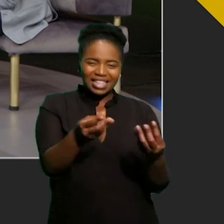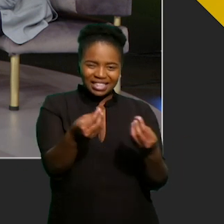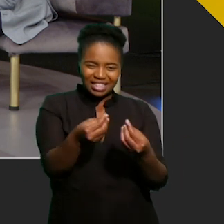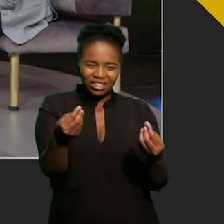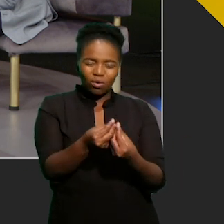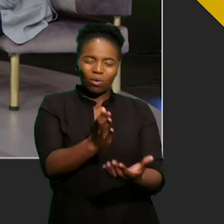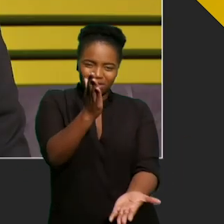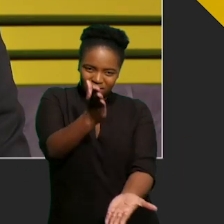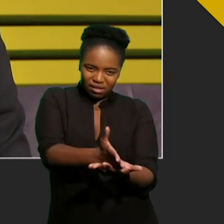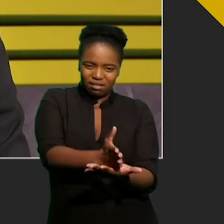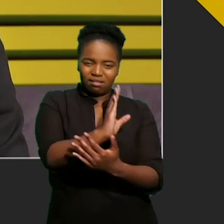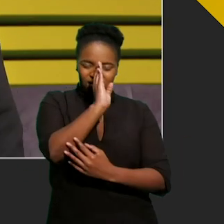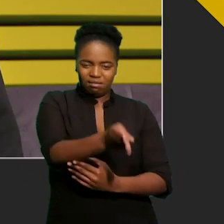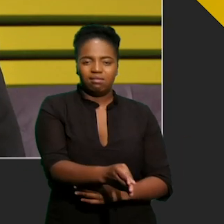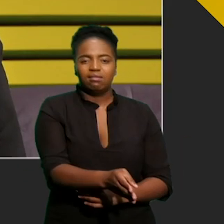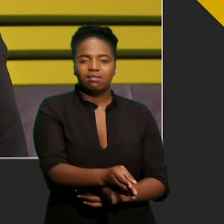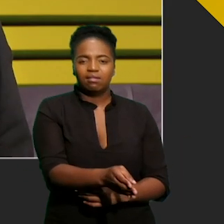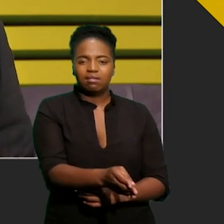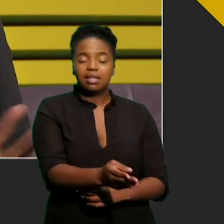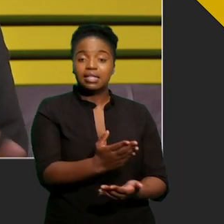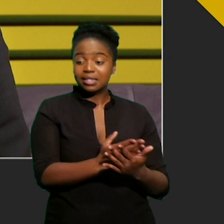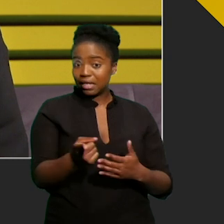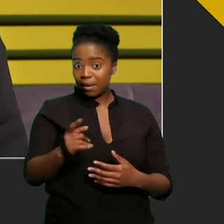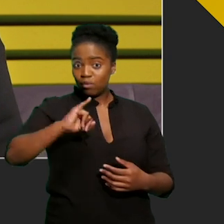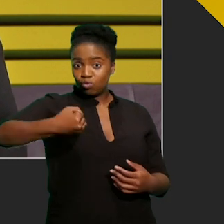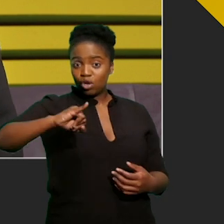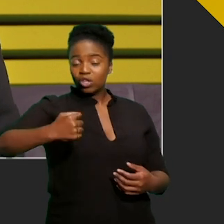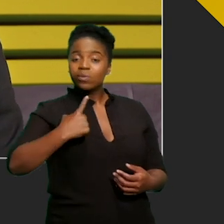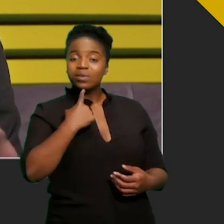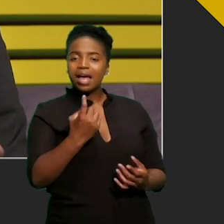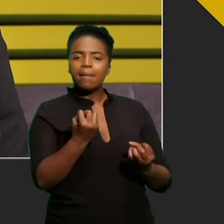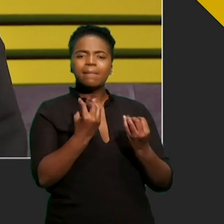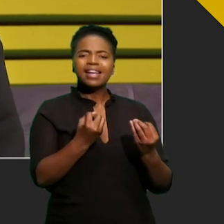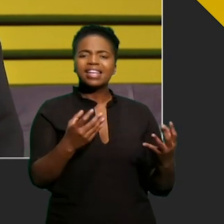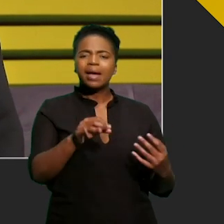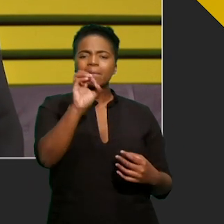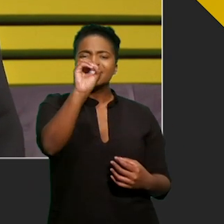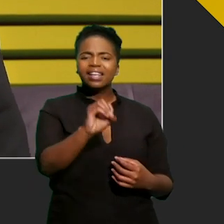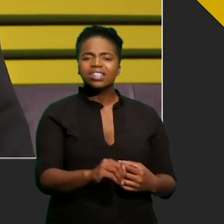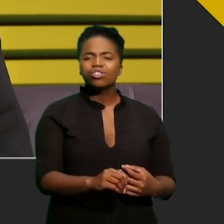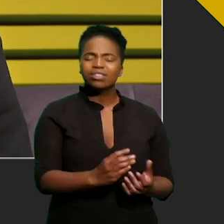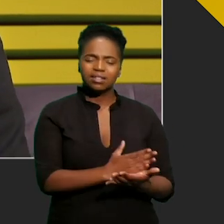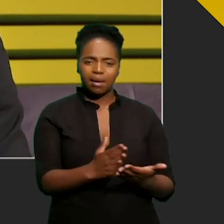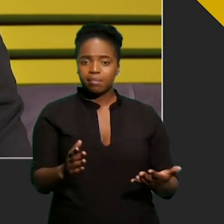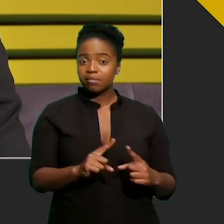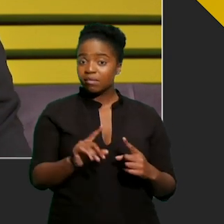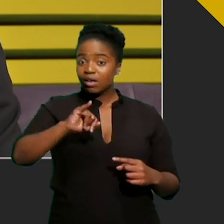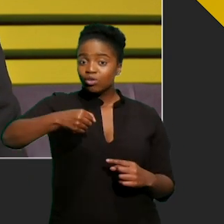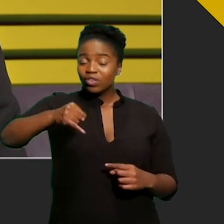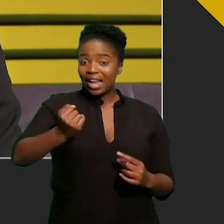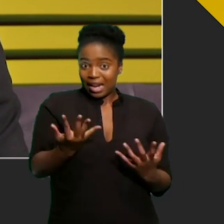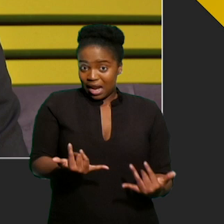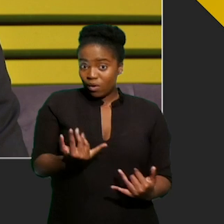so what they do then, they will make sure that and JJ just gave a nice example of how many percentage. Yes. By the way, JJ, what we